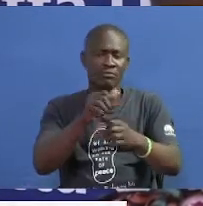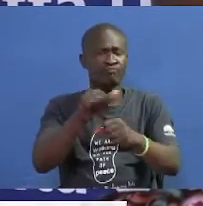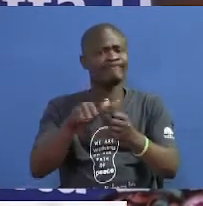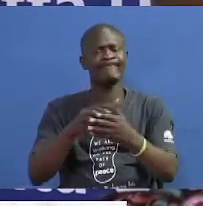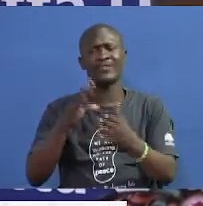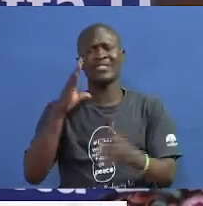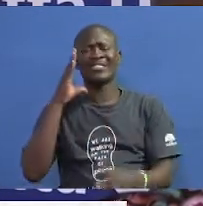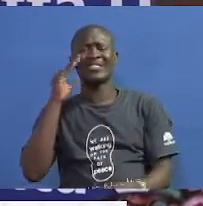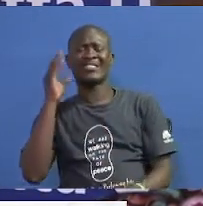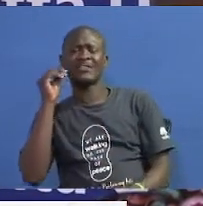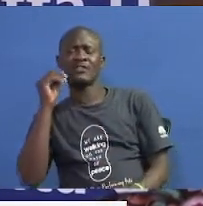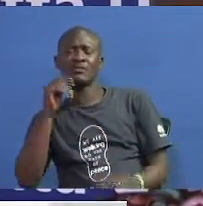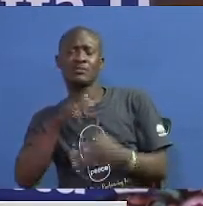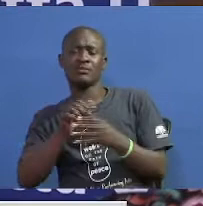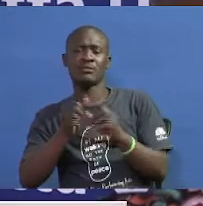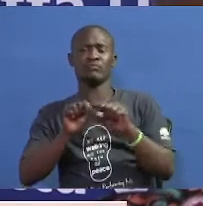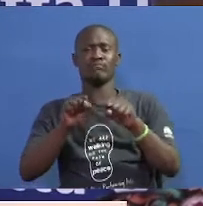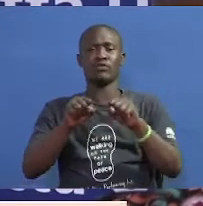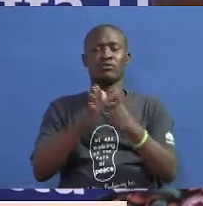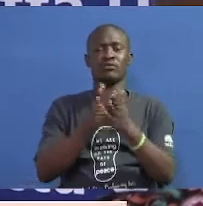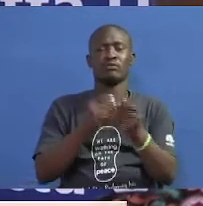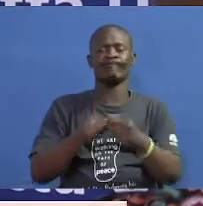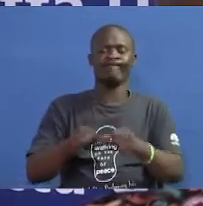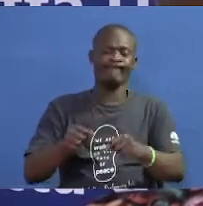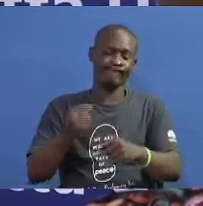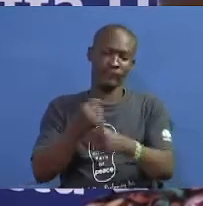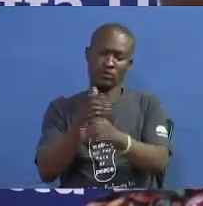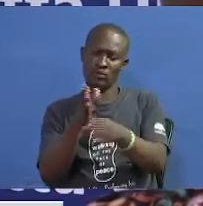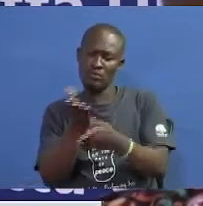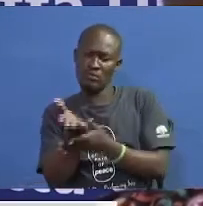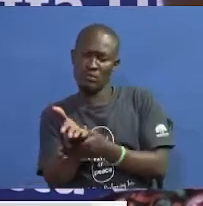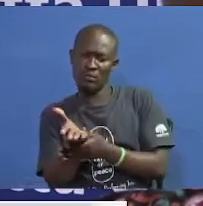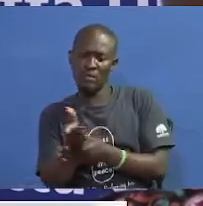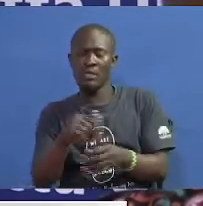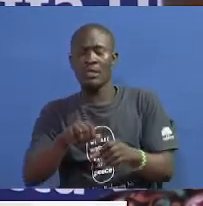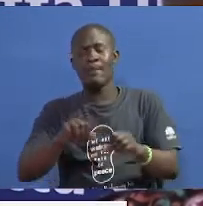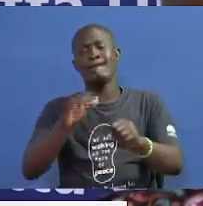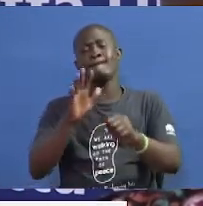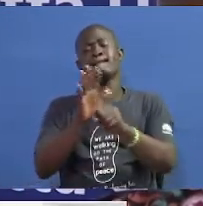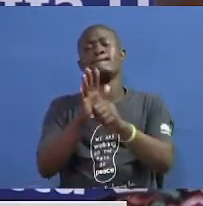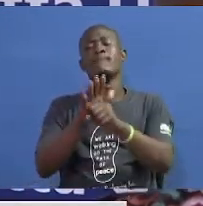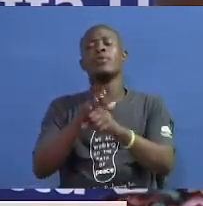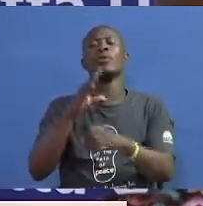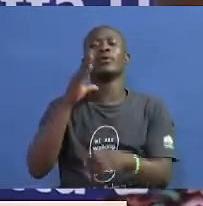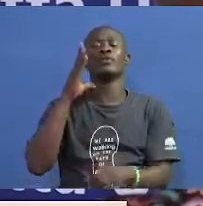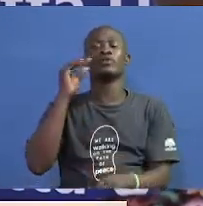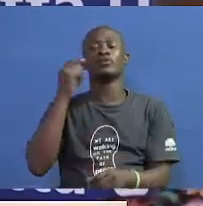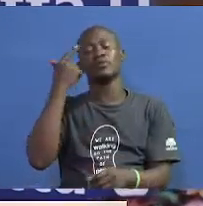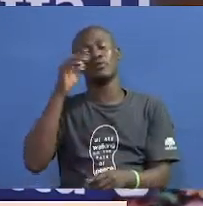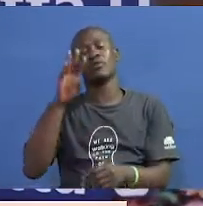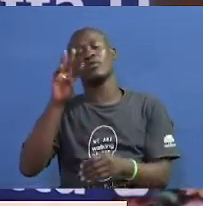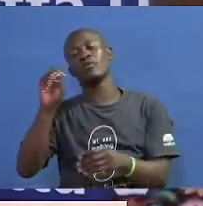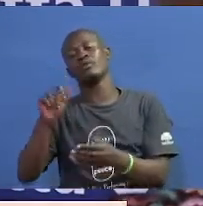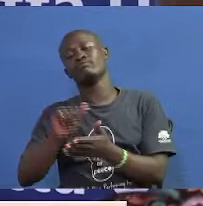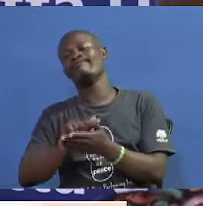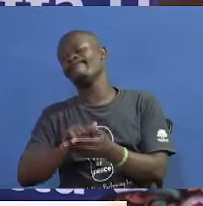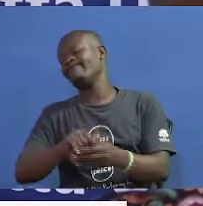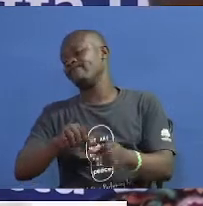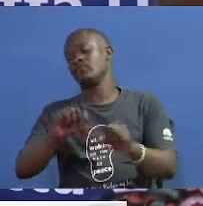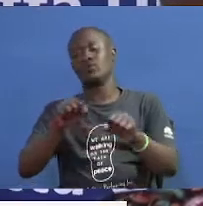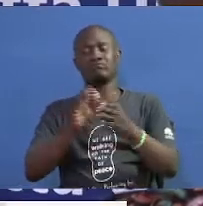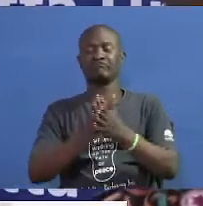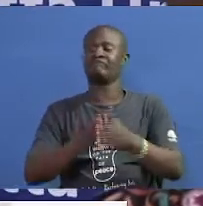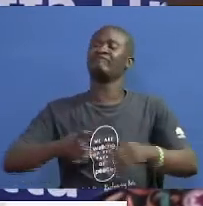training and experience, but to be able to make that a less opaque experience and a more transparent experience for them just makes it so much